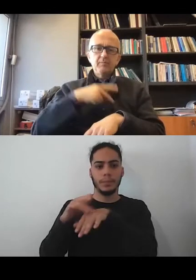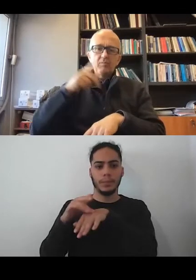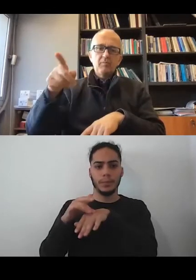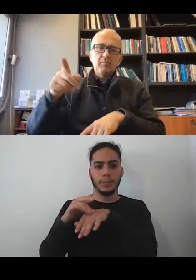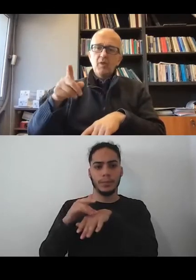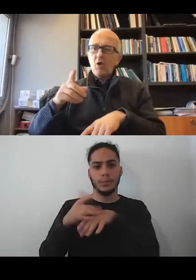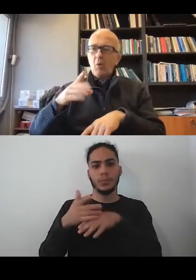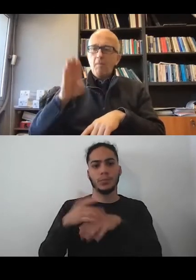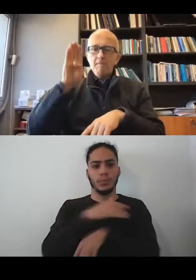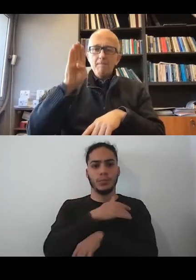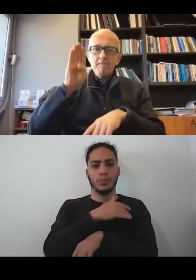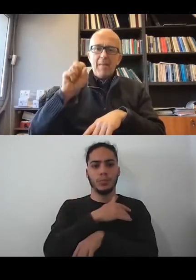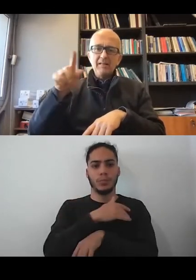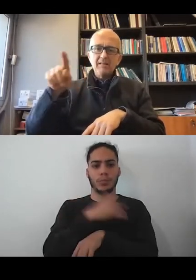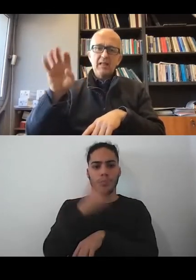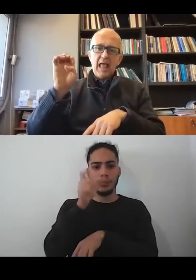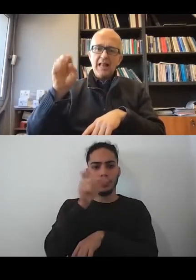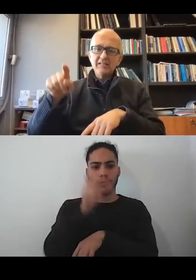Elsendoorn.